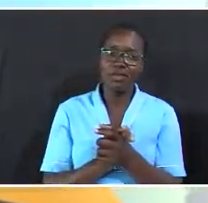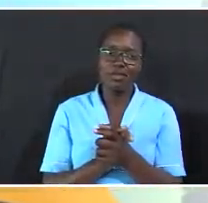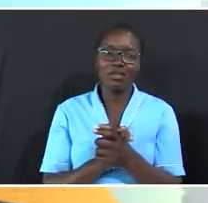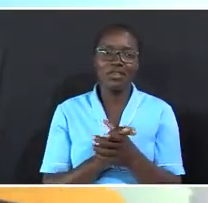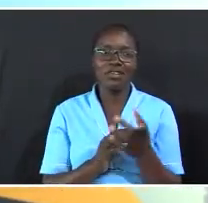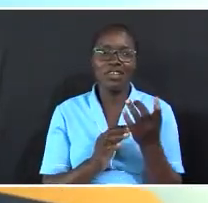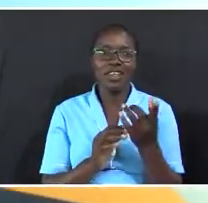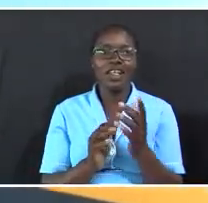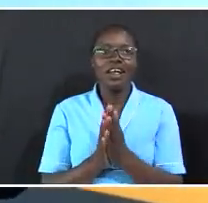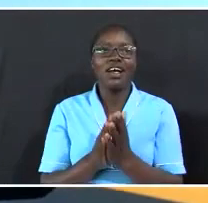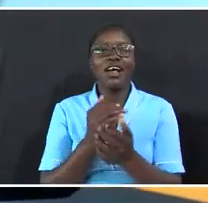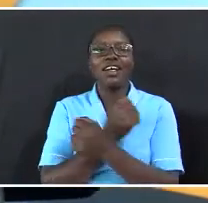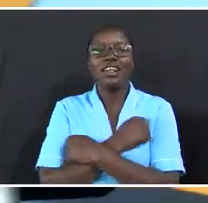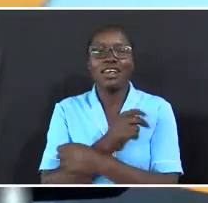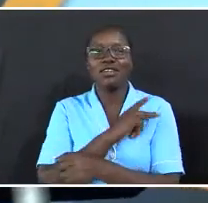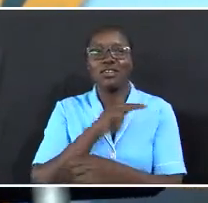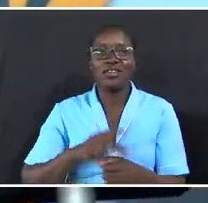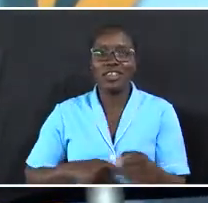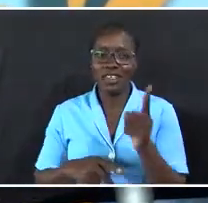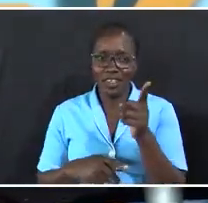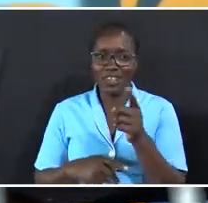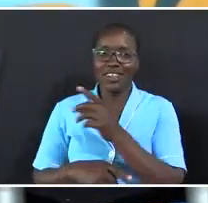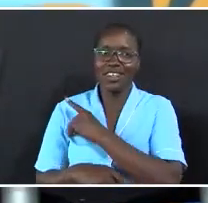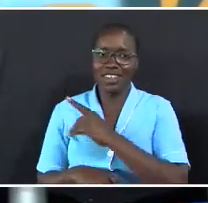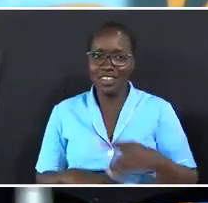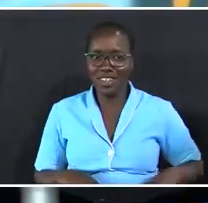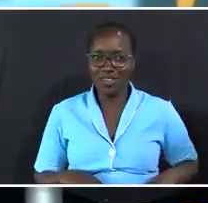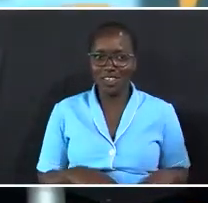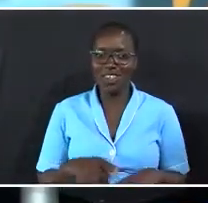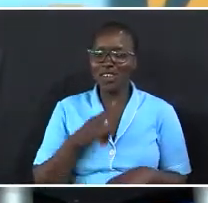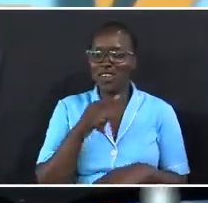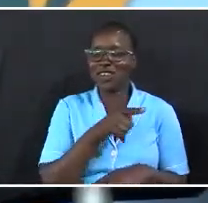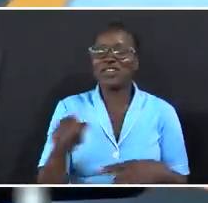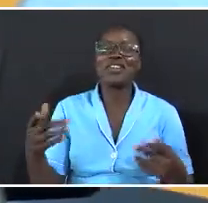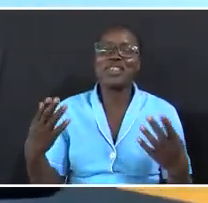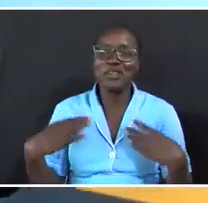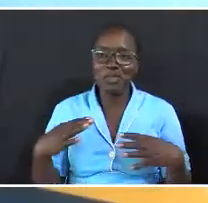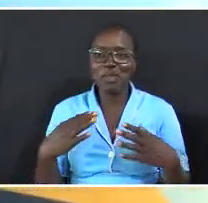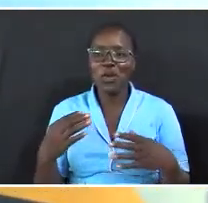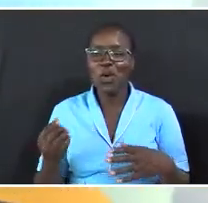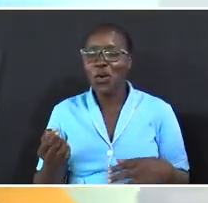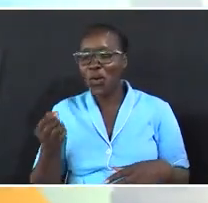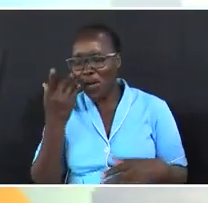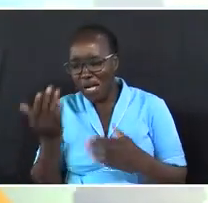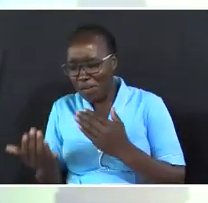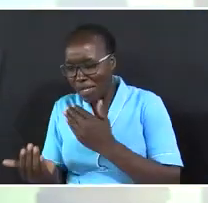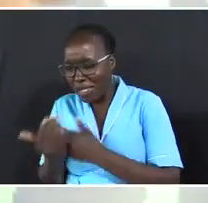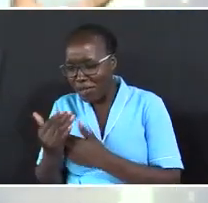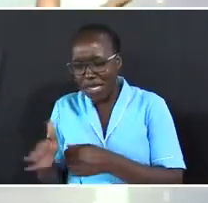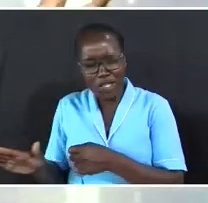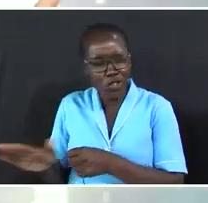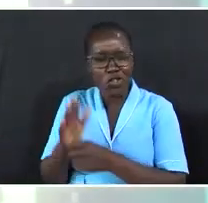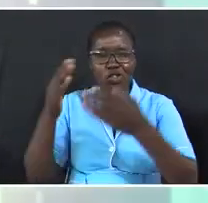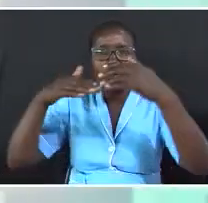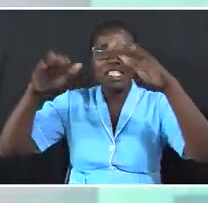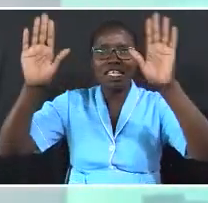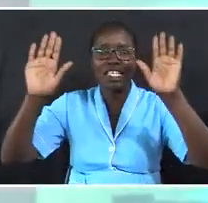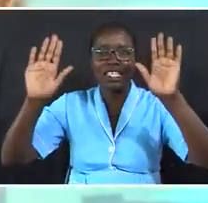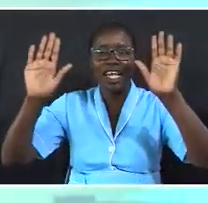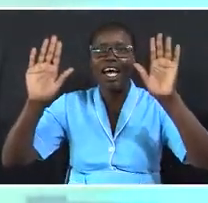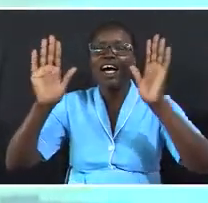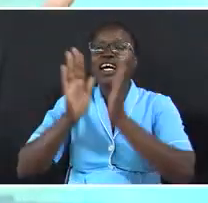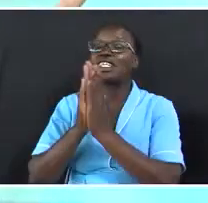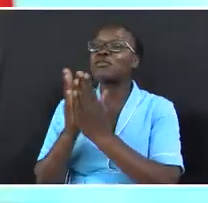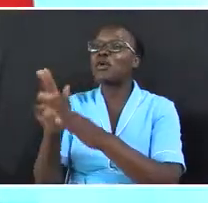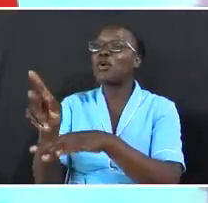I love King David. King David was one of those people who woke up in the morning in total surrender. And in the